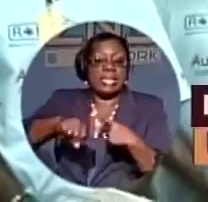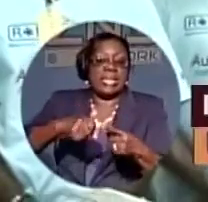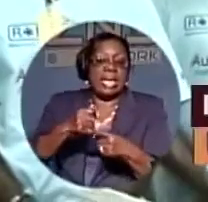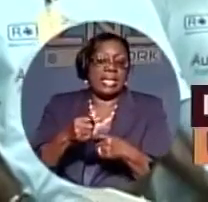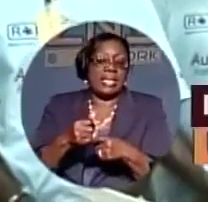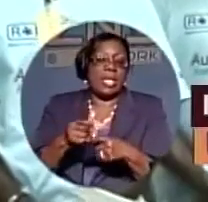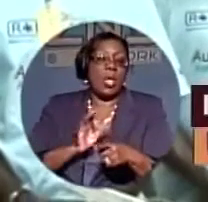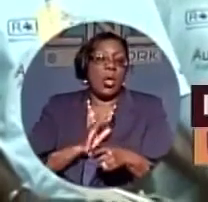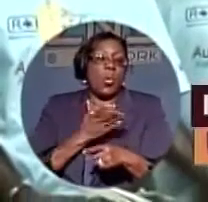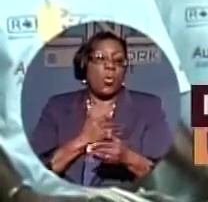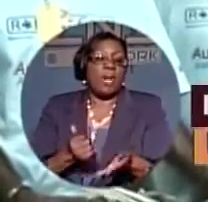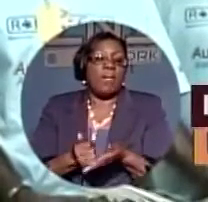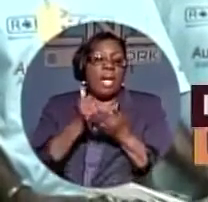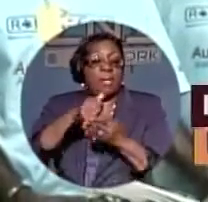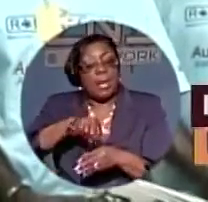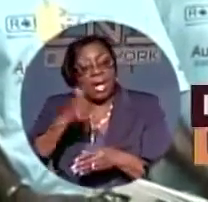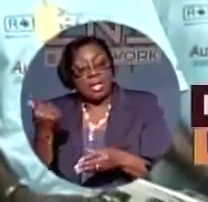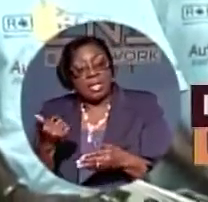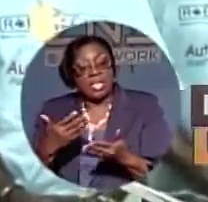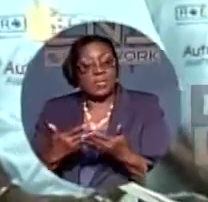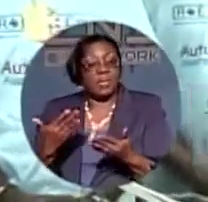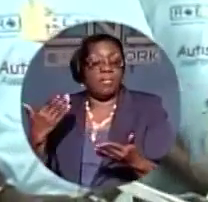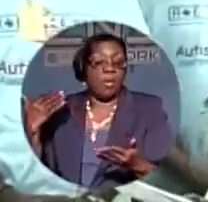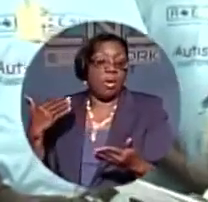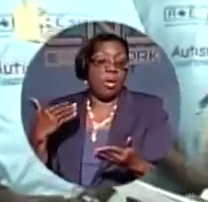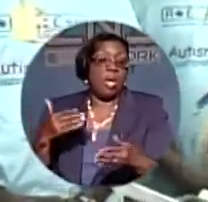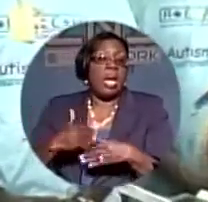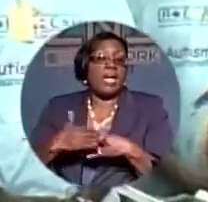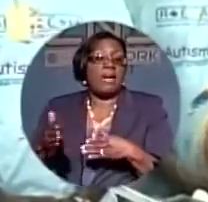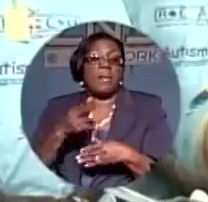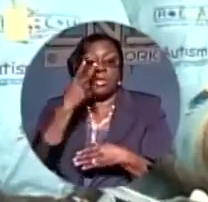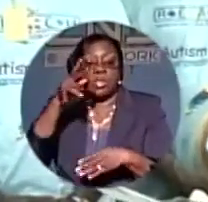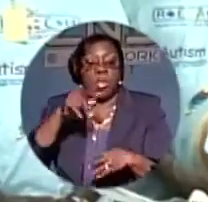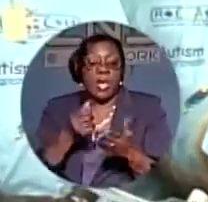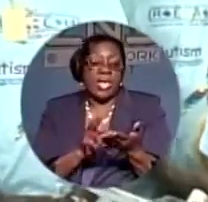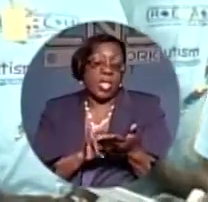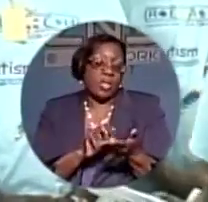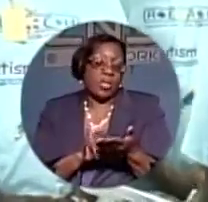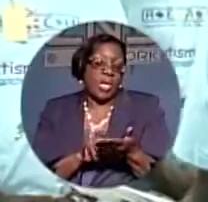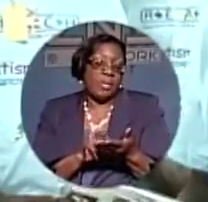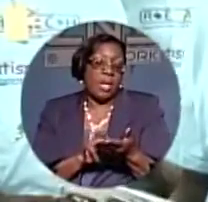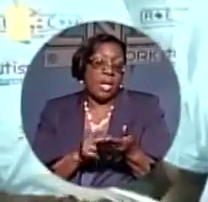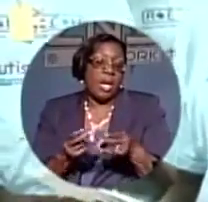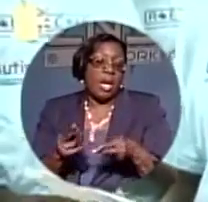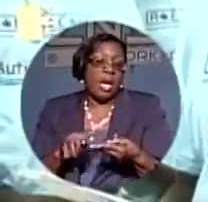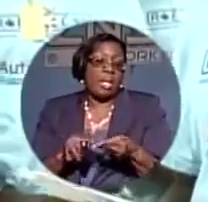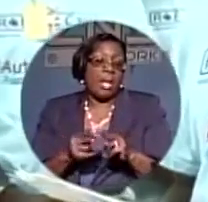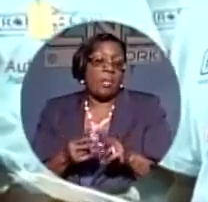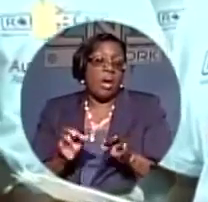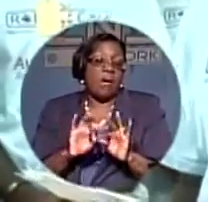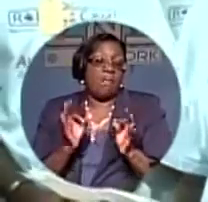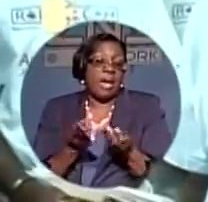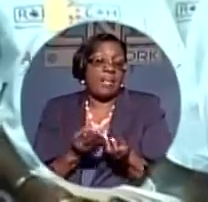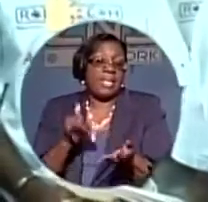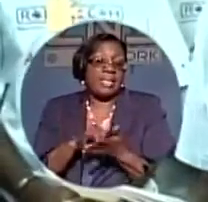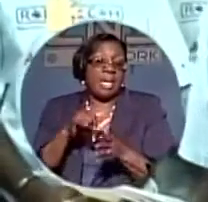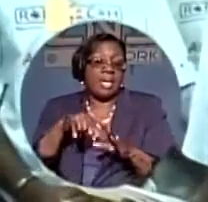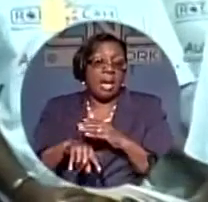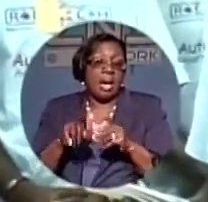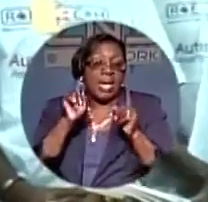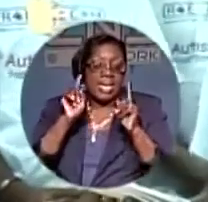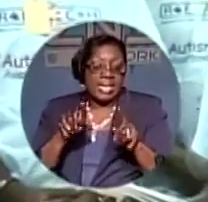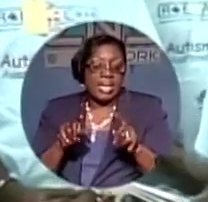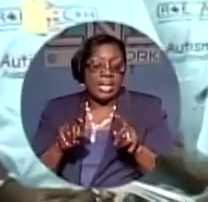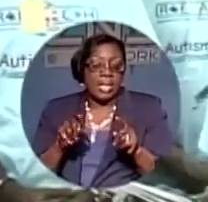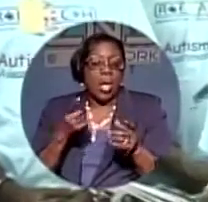numerous organizations, and after we saw in the newspaper a number of families that were in need, we came together and decided that what could